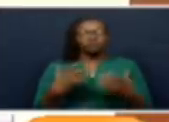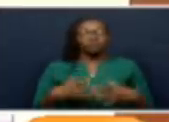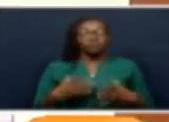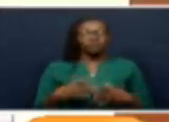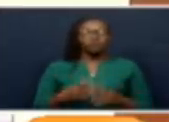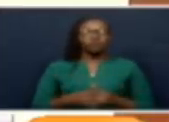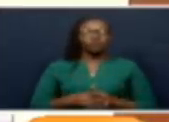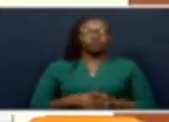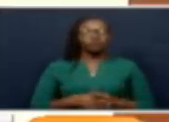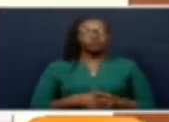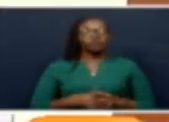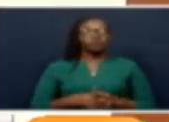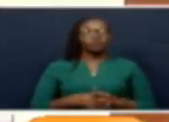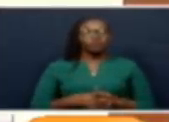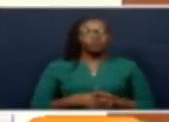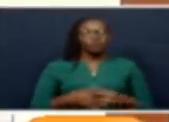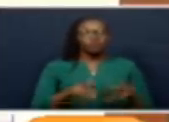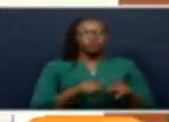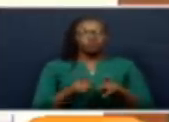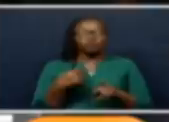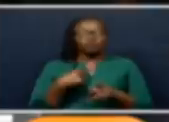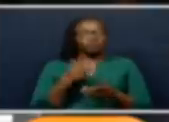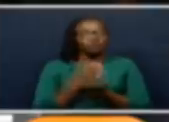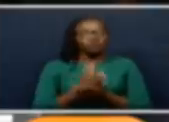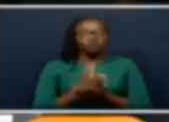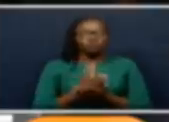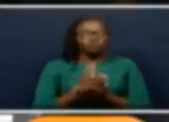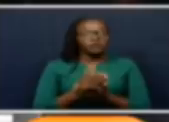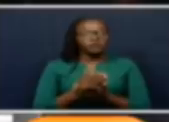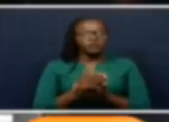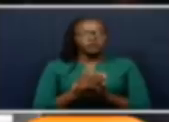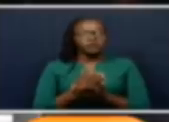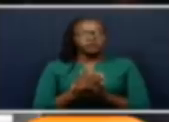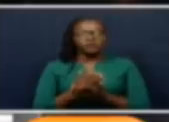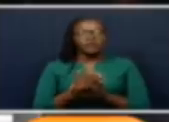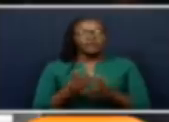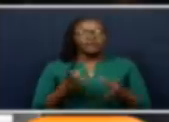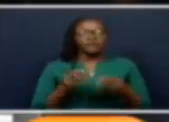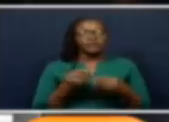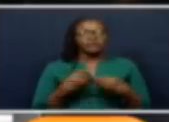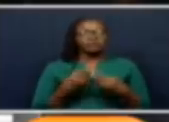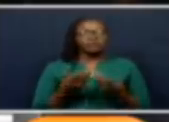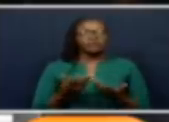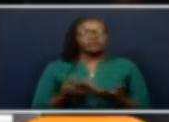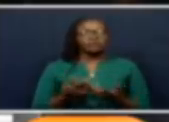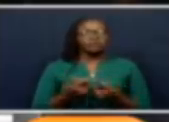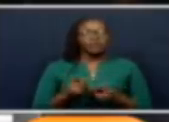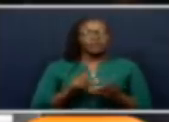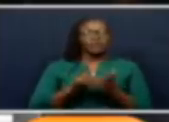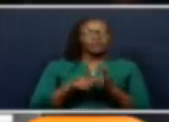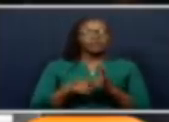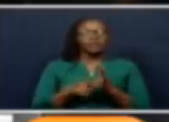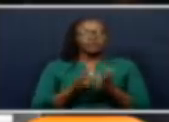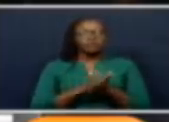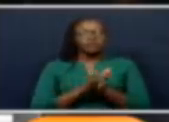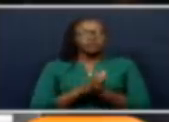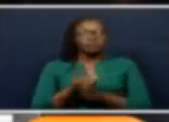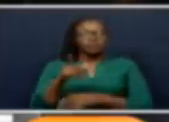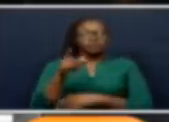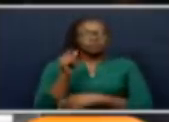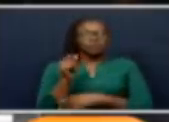Yeah. Even me, I was convinced. He was the professor next. Of mathematics. Smart. Did he become one?